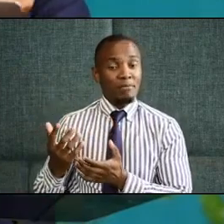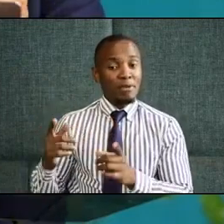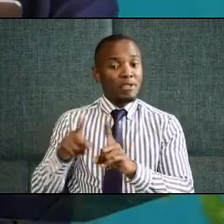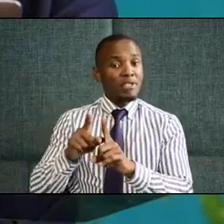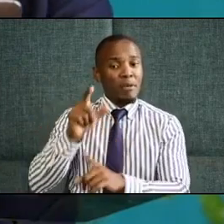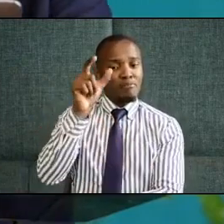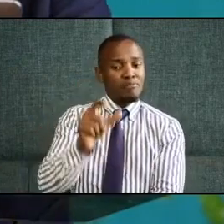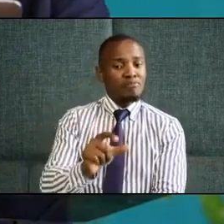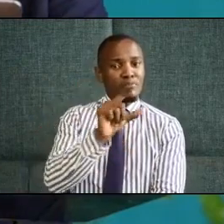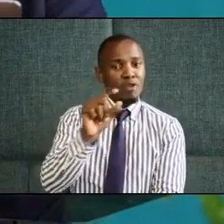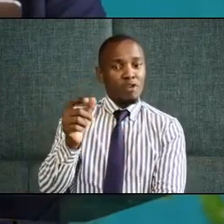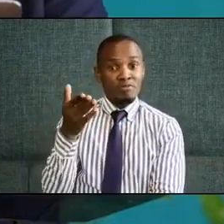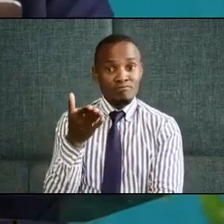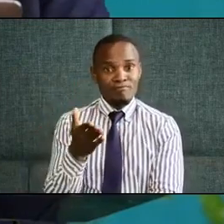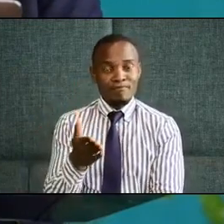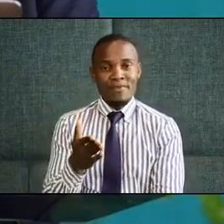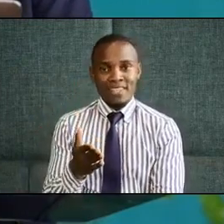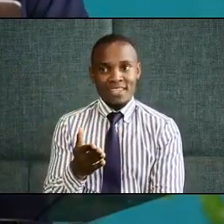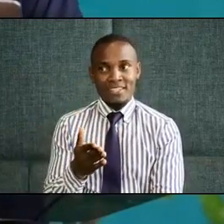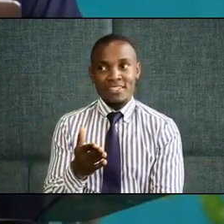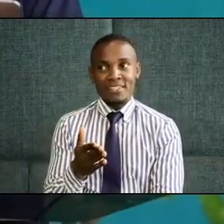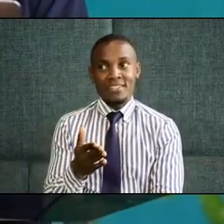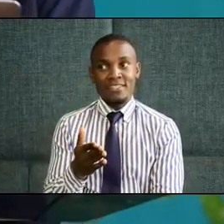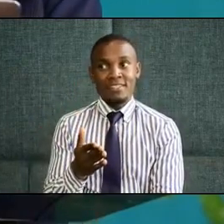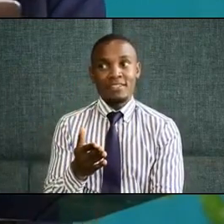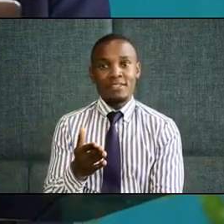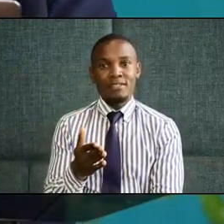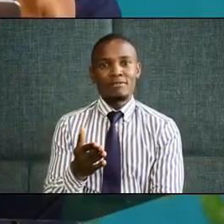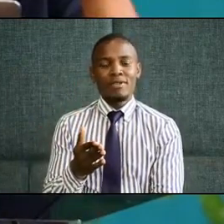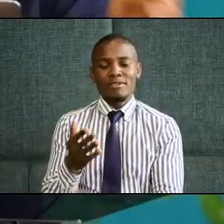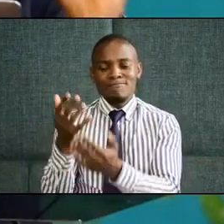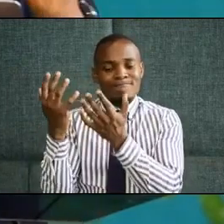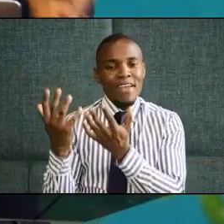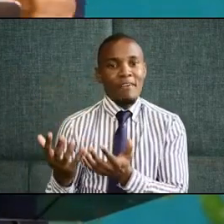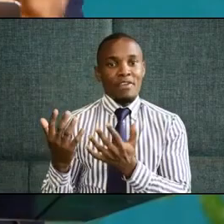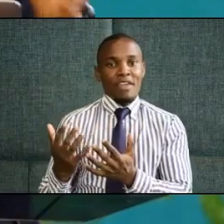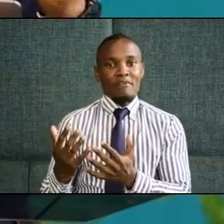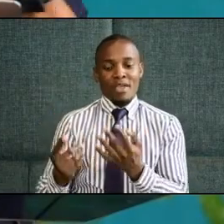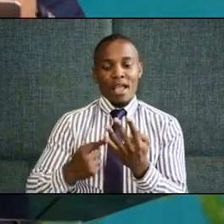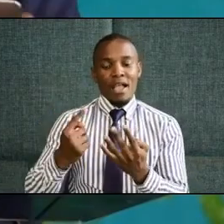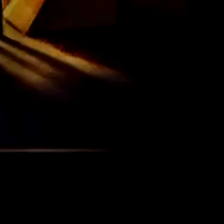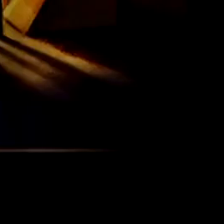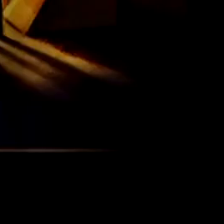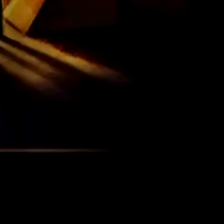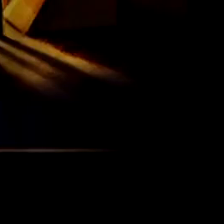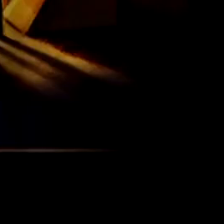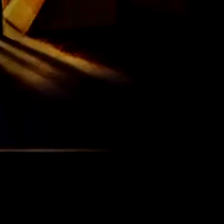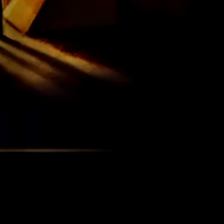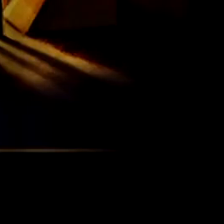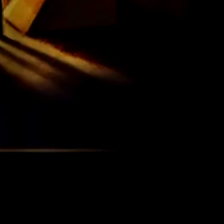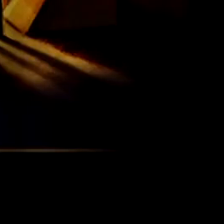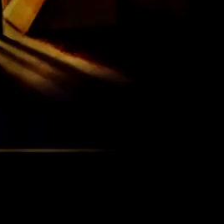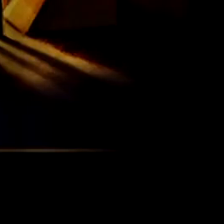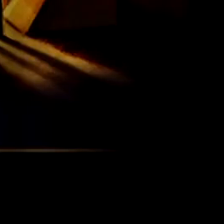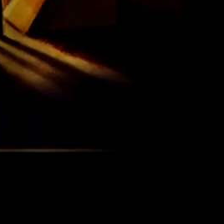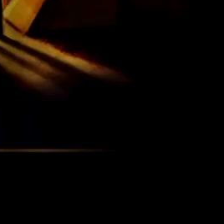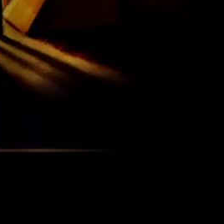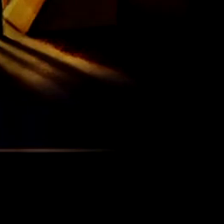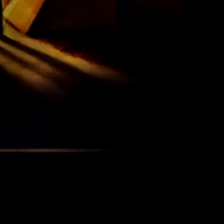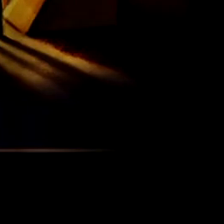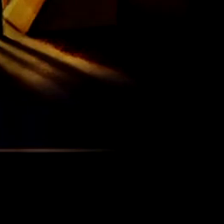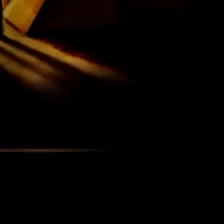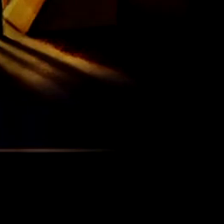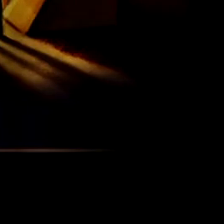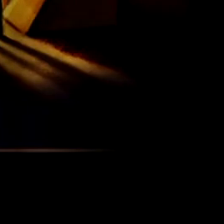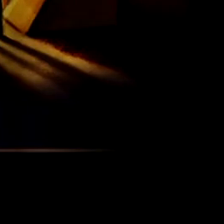the cross seem heavy you are called to bear? Count your many blessings. Every doubt will